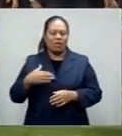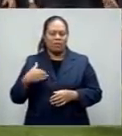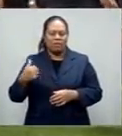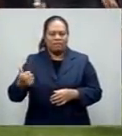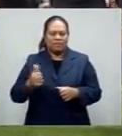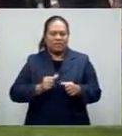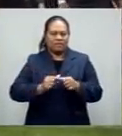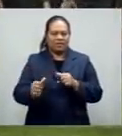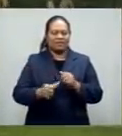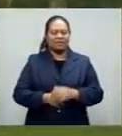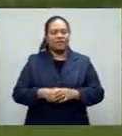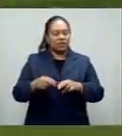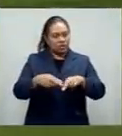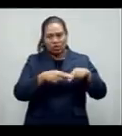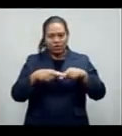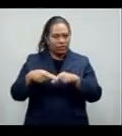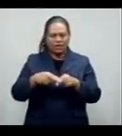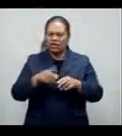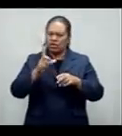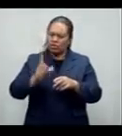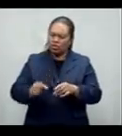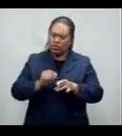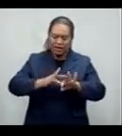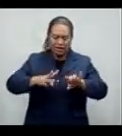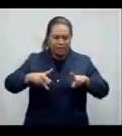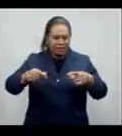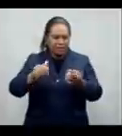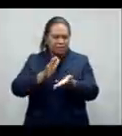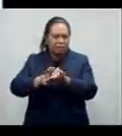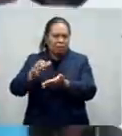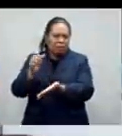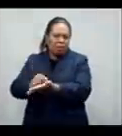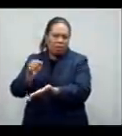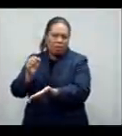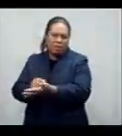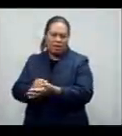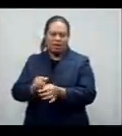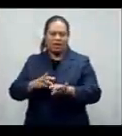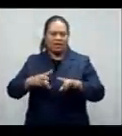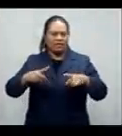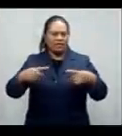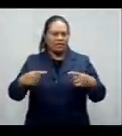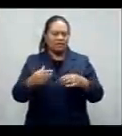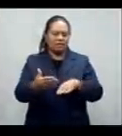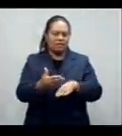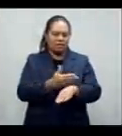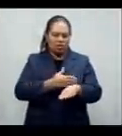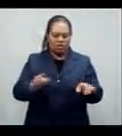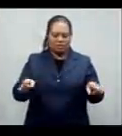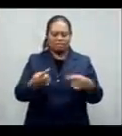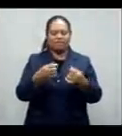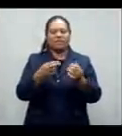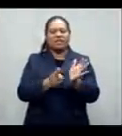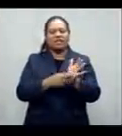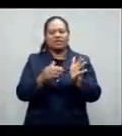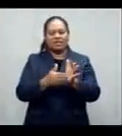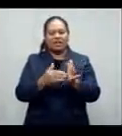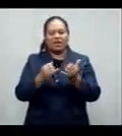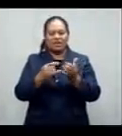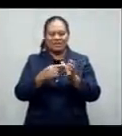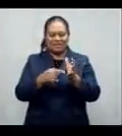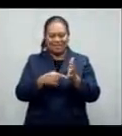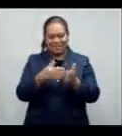go, Fiji is ironing out all areas before the much-anticipated clash in Dunedin on Saturday. Caroline